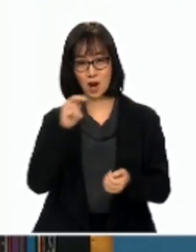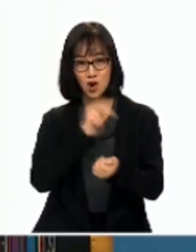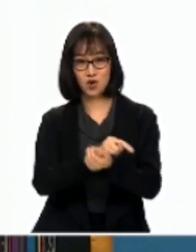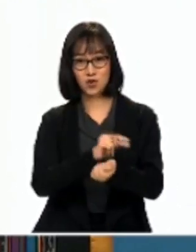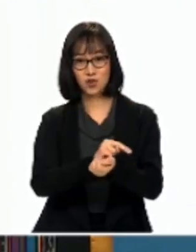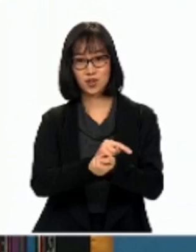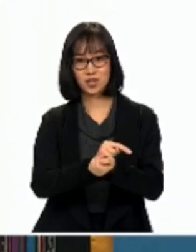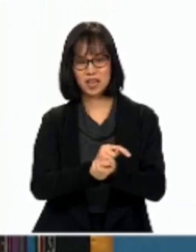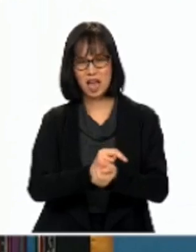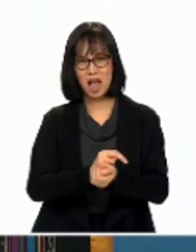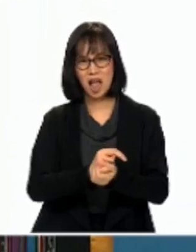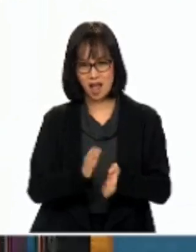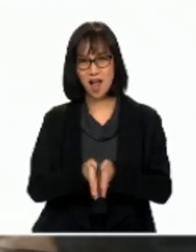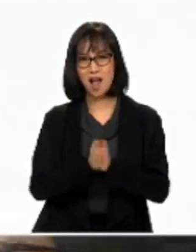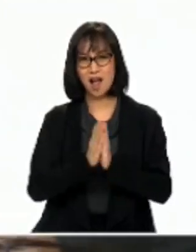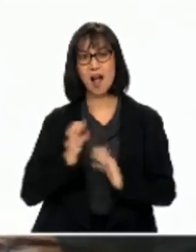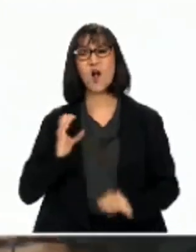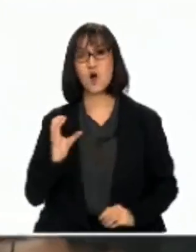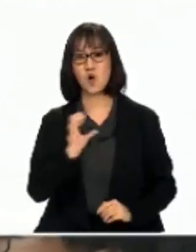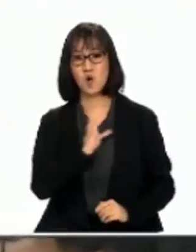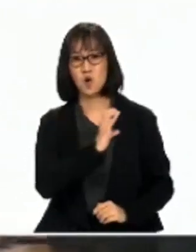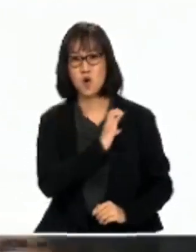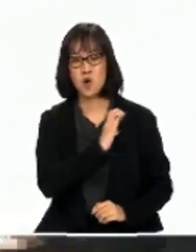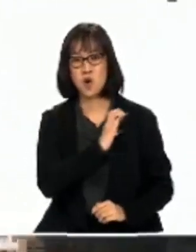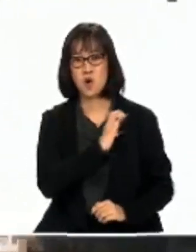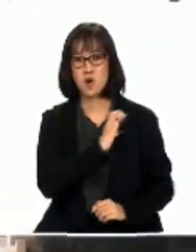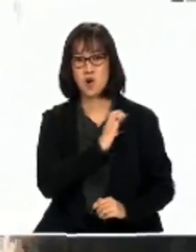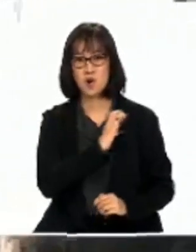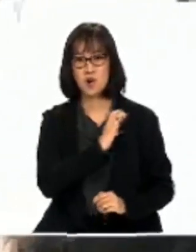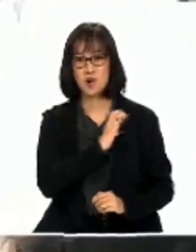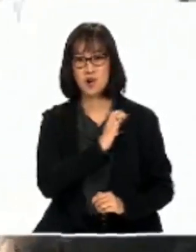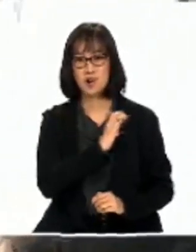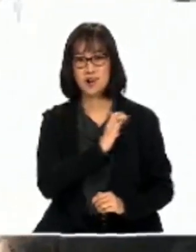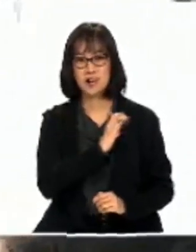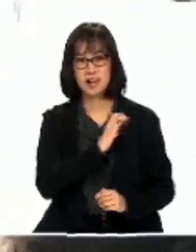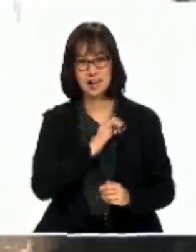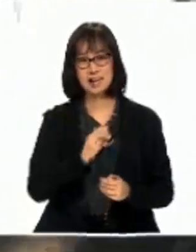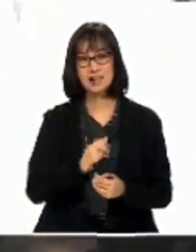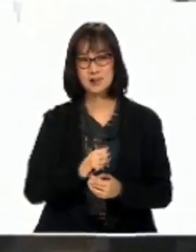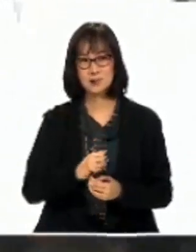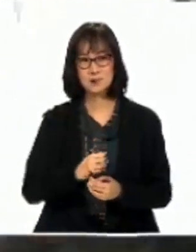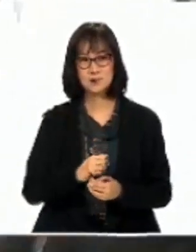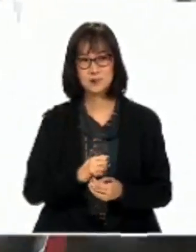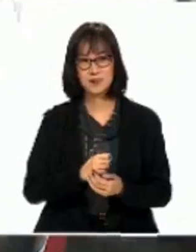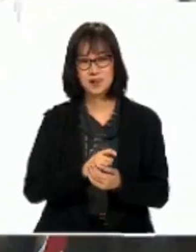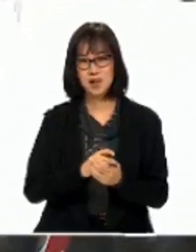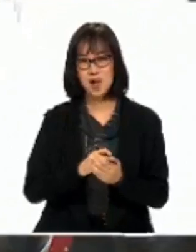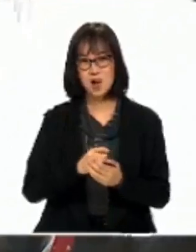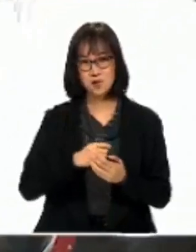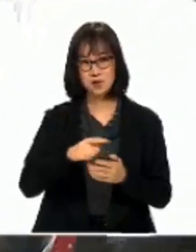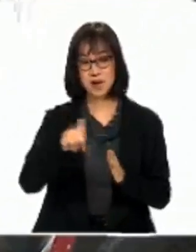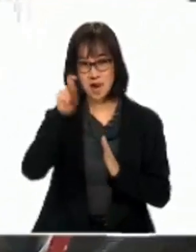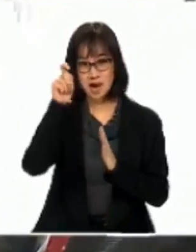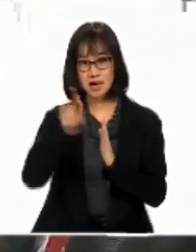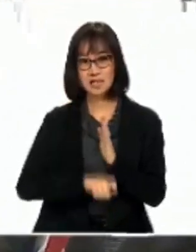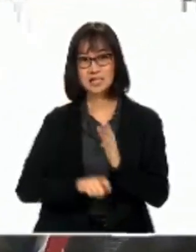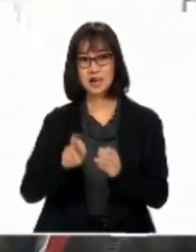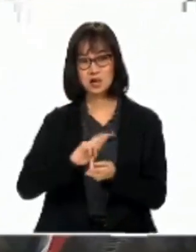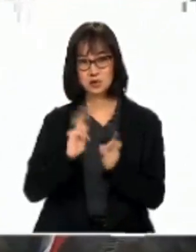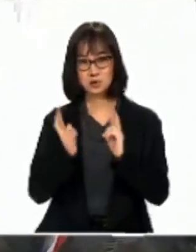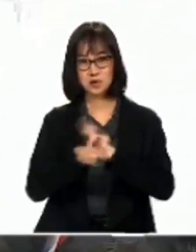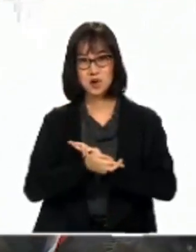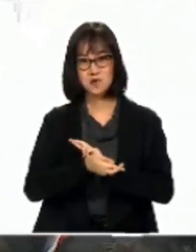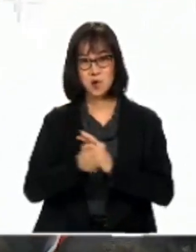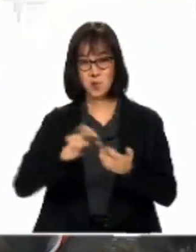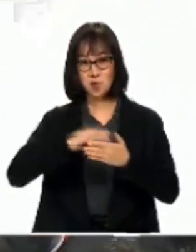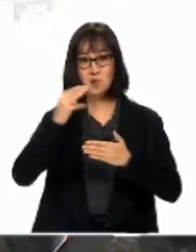asking Congress to pass the remaining packages of my administration's tax reform program and the bills